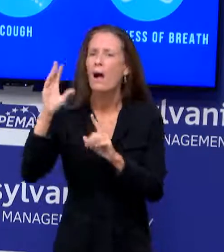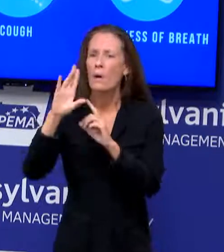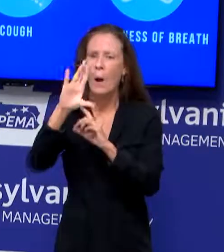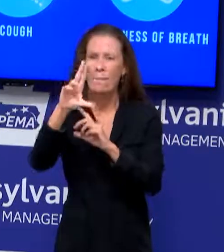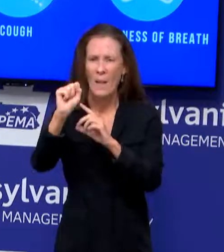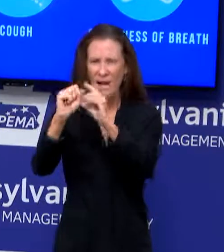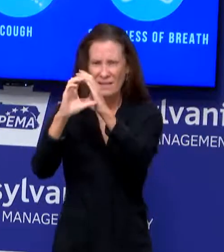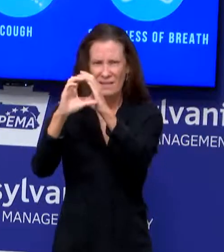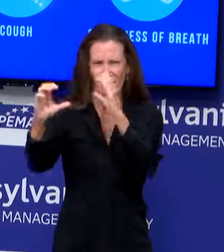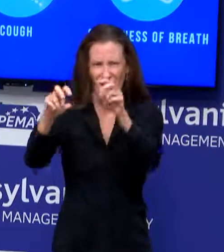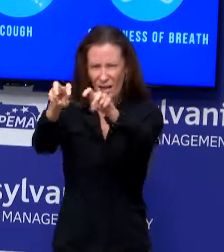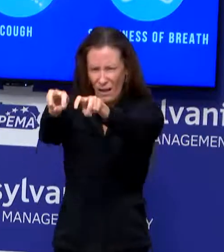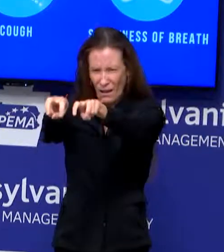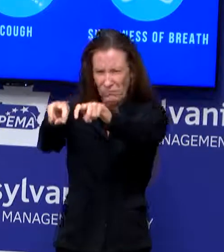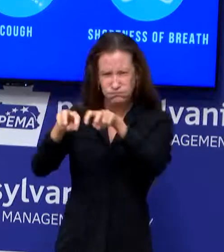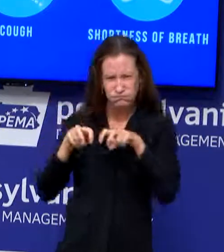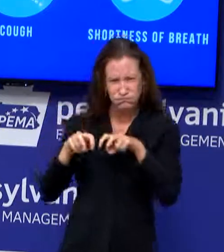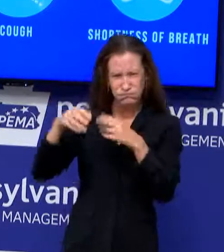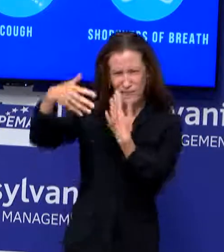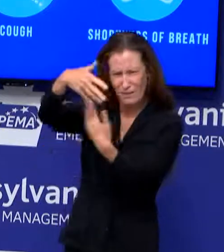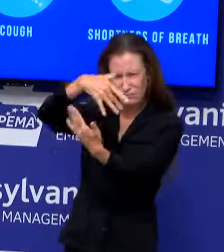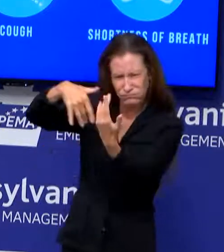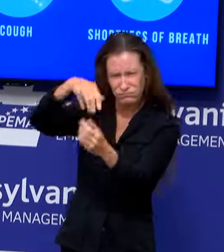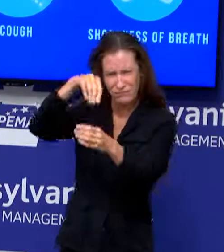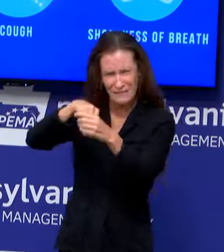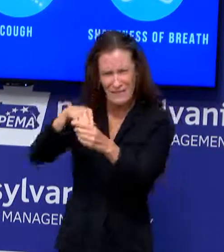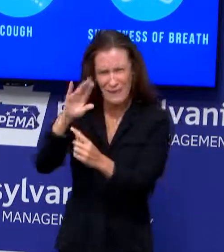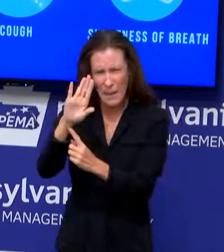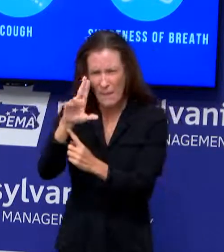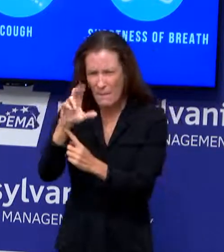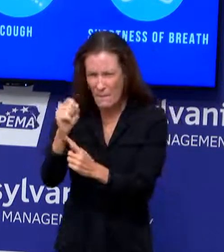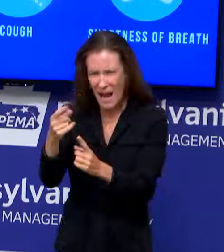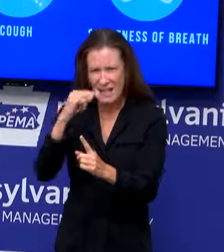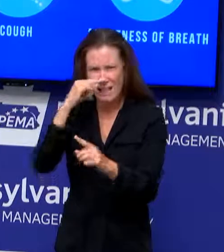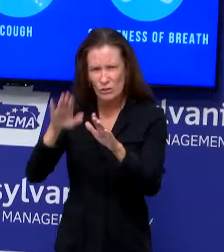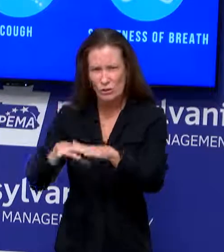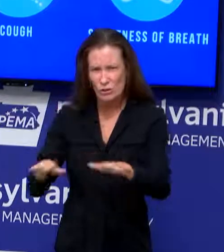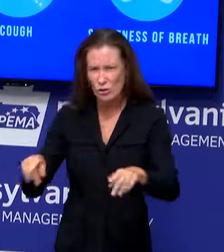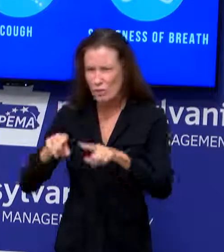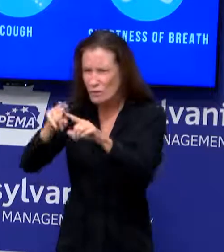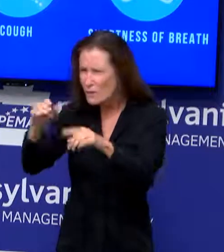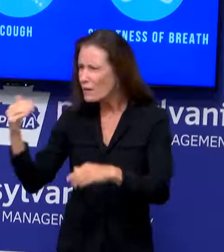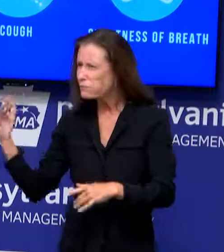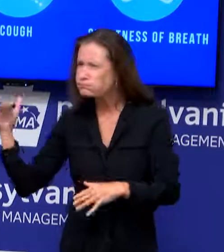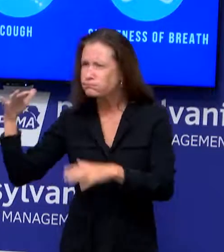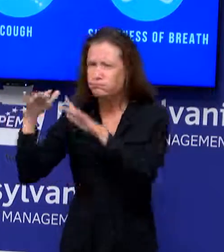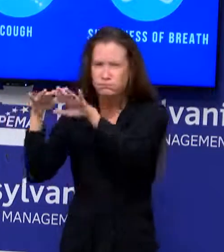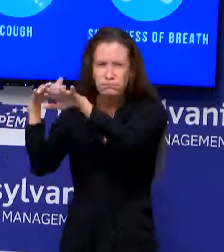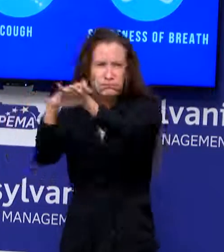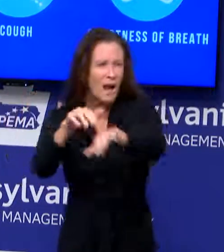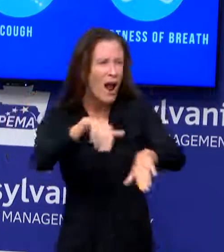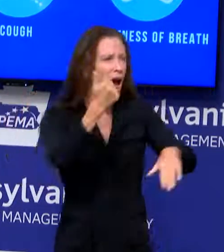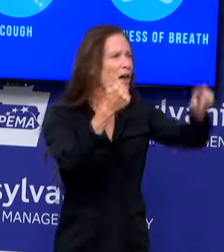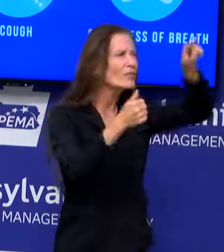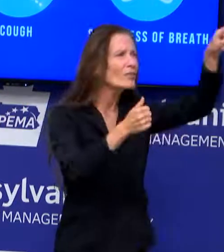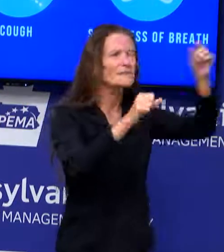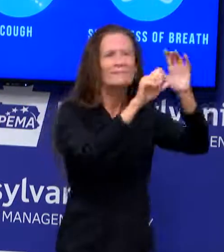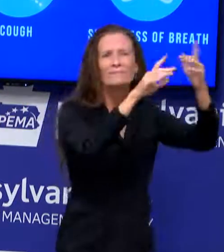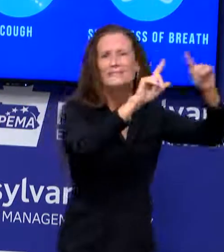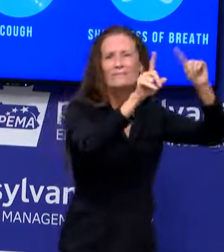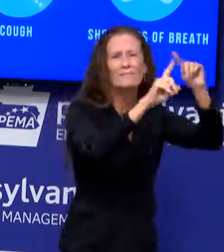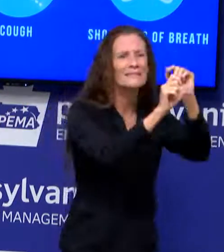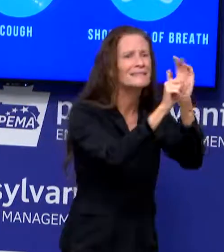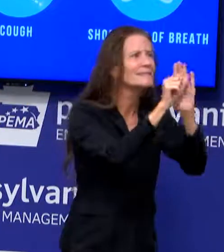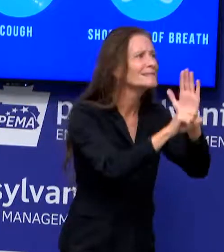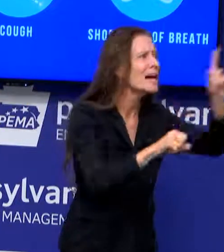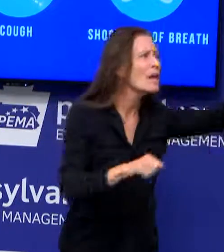They're going to be then interacting with young people in other counties that might have different rates in terms